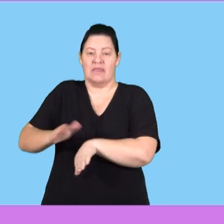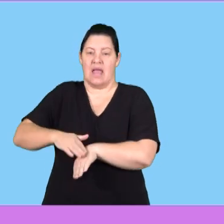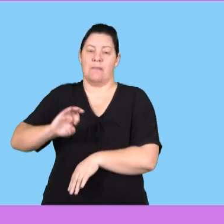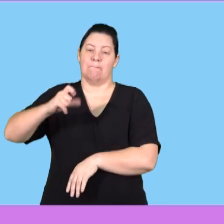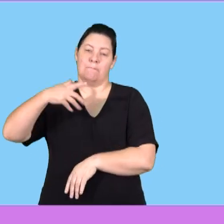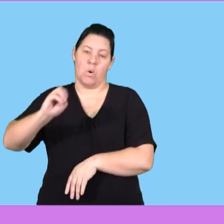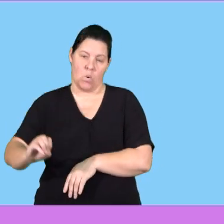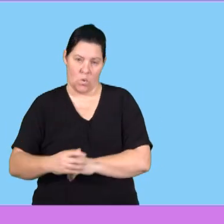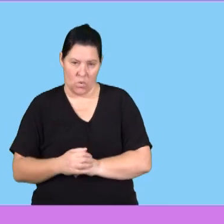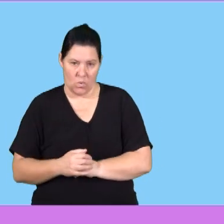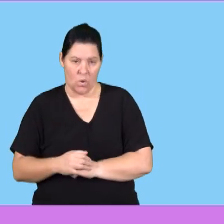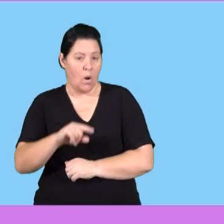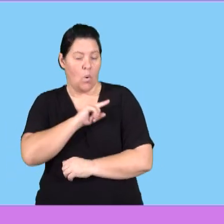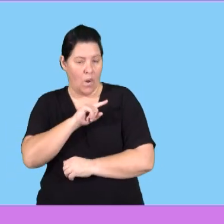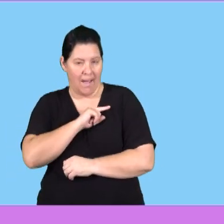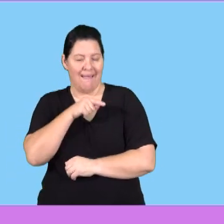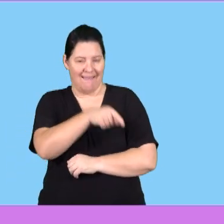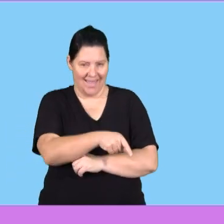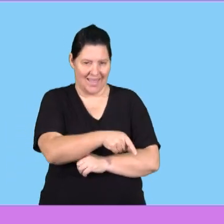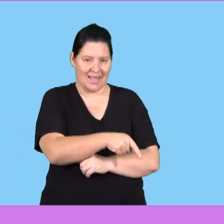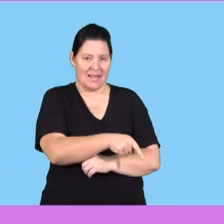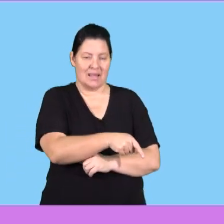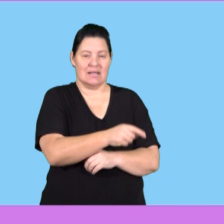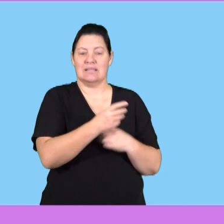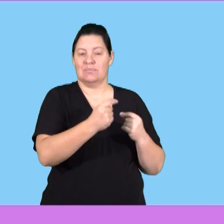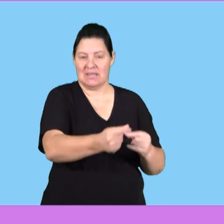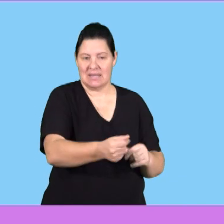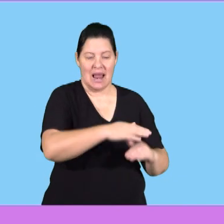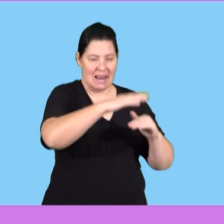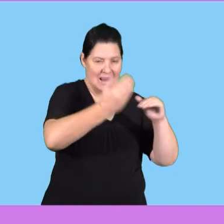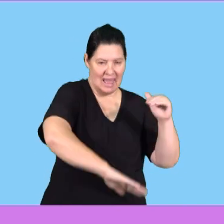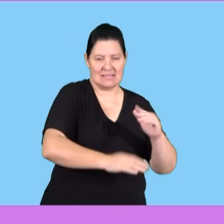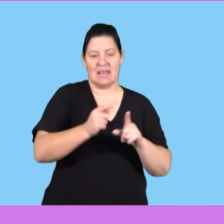than Mpho because Thembi's speed is